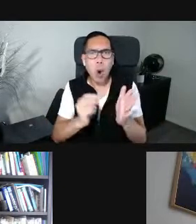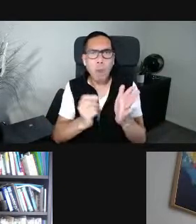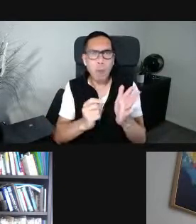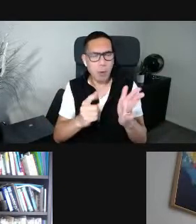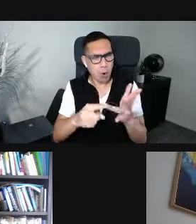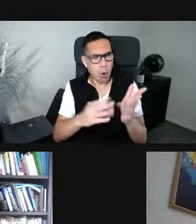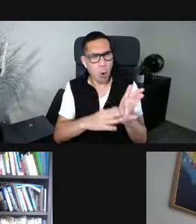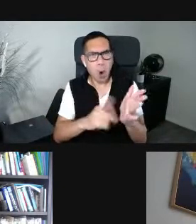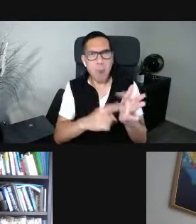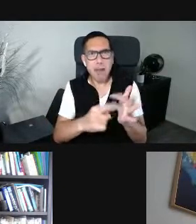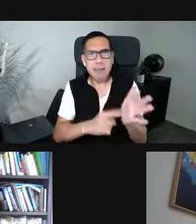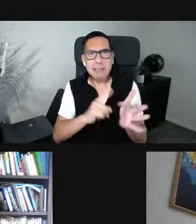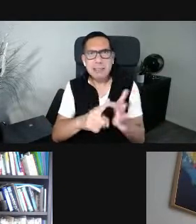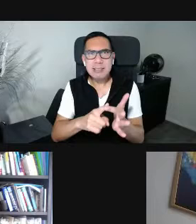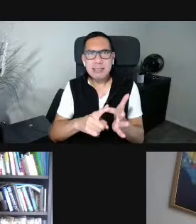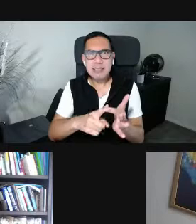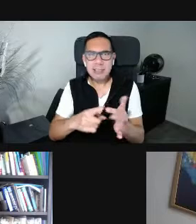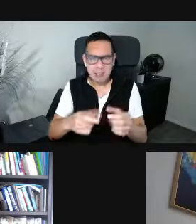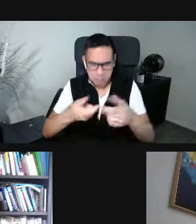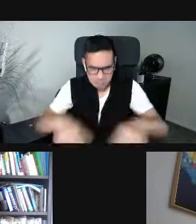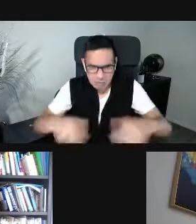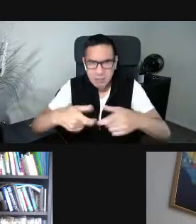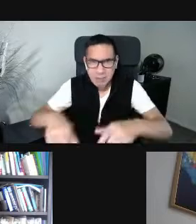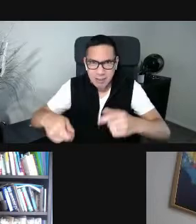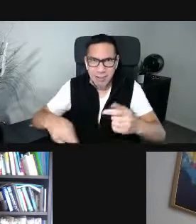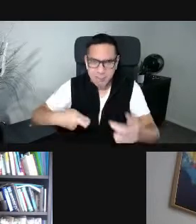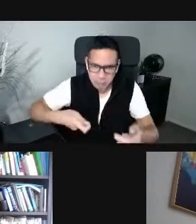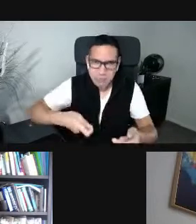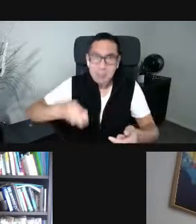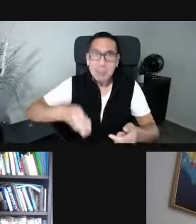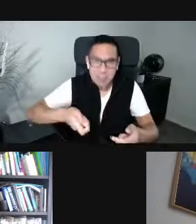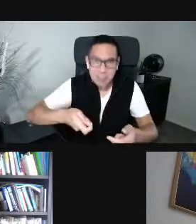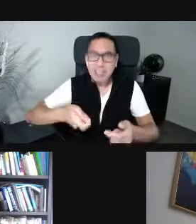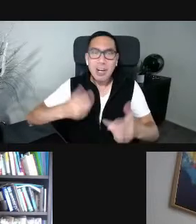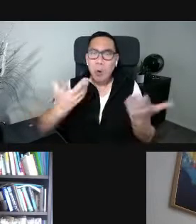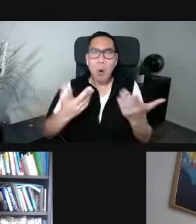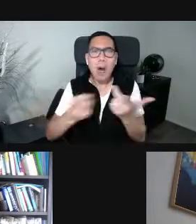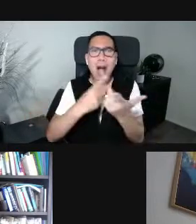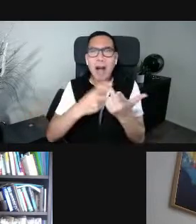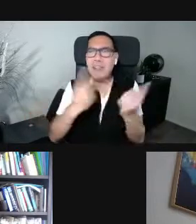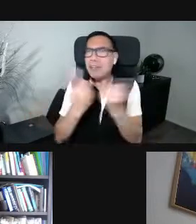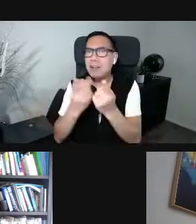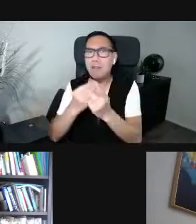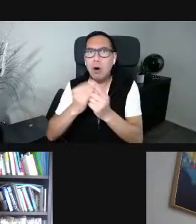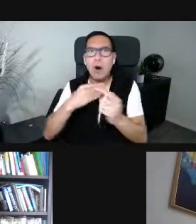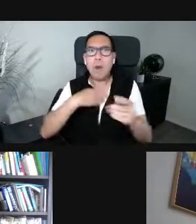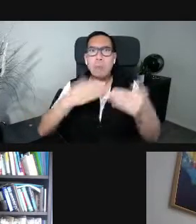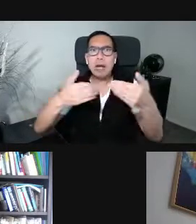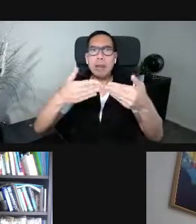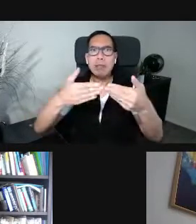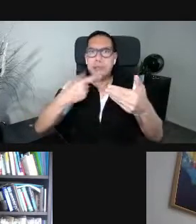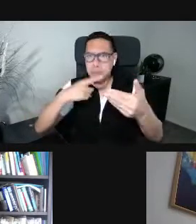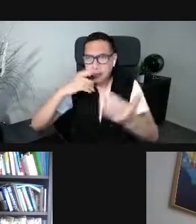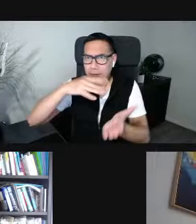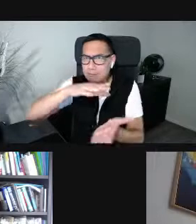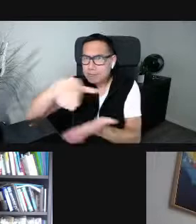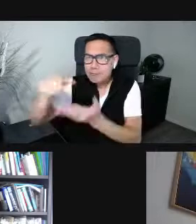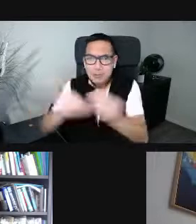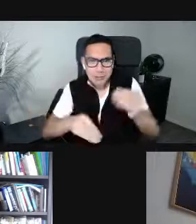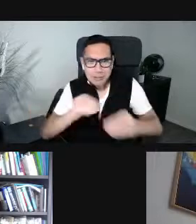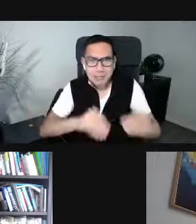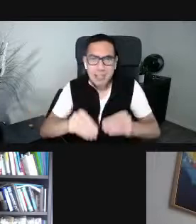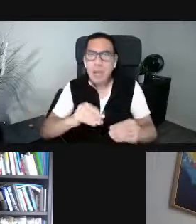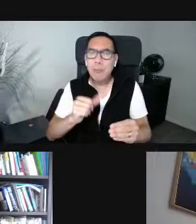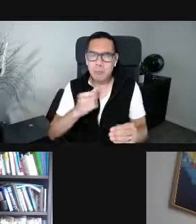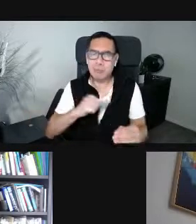that you already have. Because yes, I can see Leanne saying just deciding what and when to eat can be overwhelming and exhausting. And